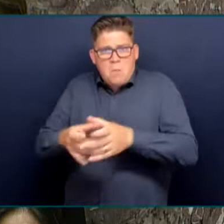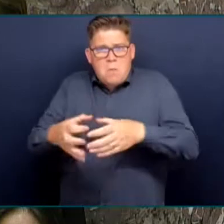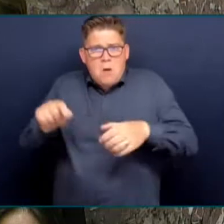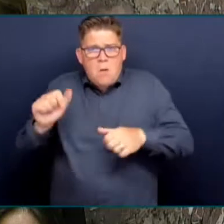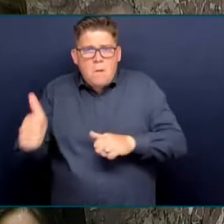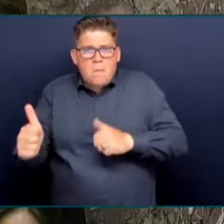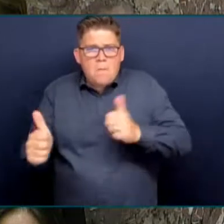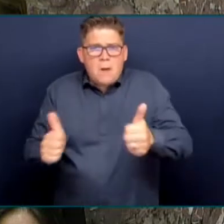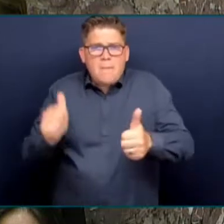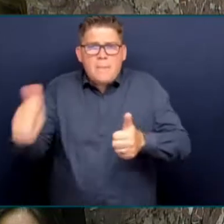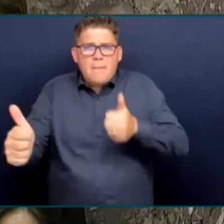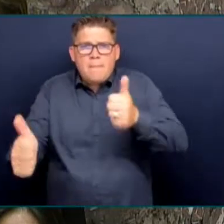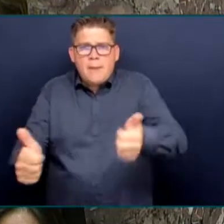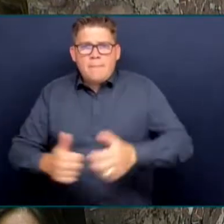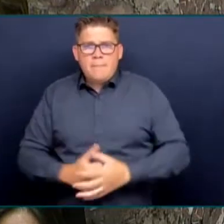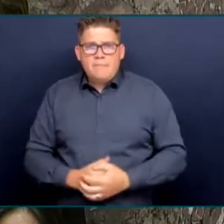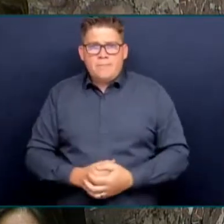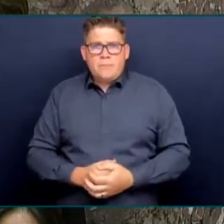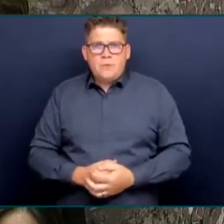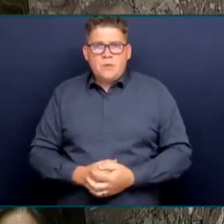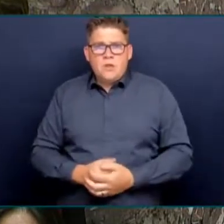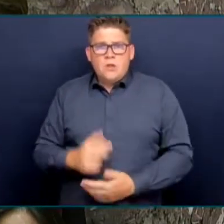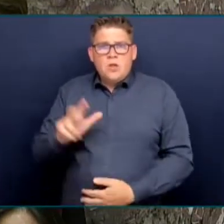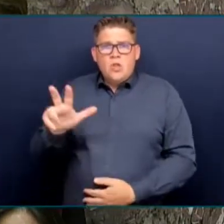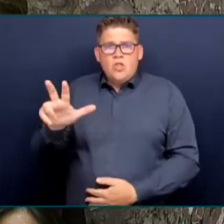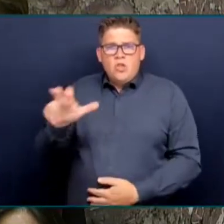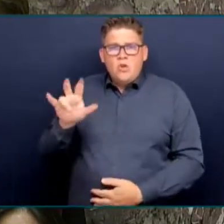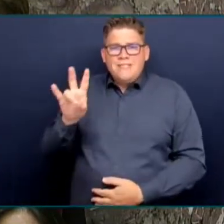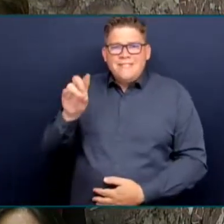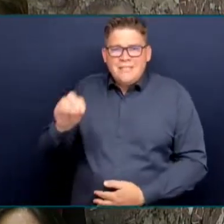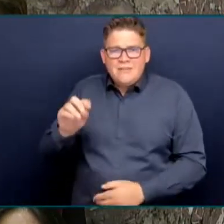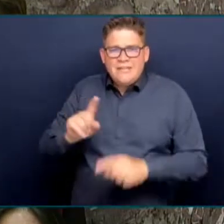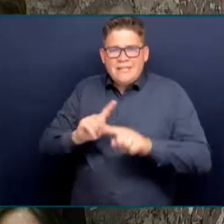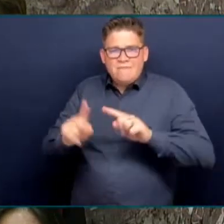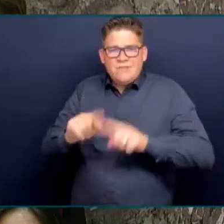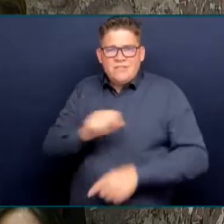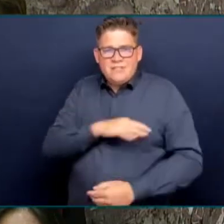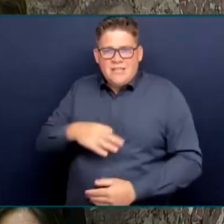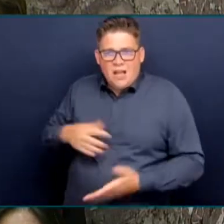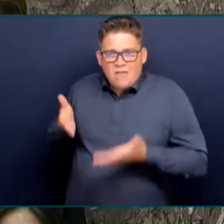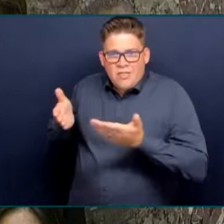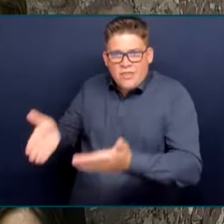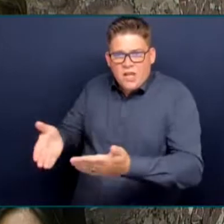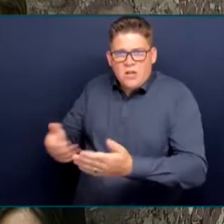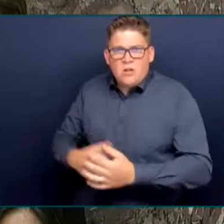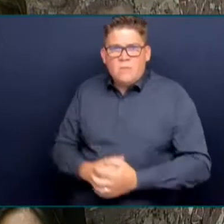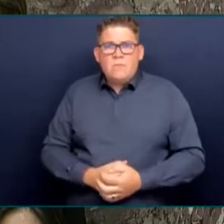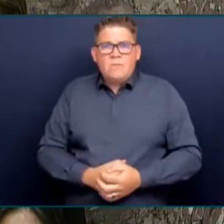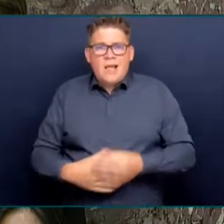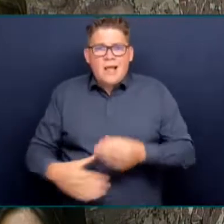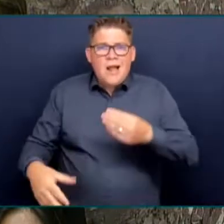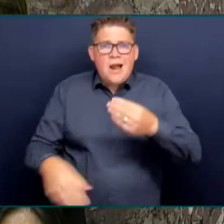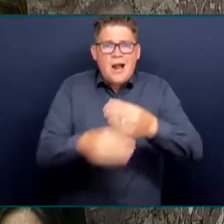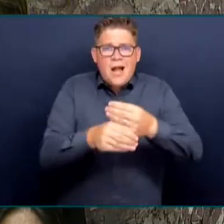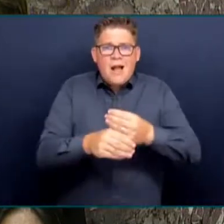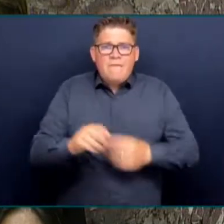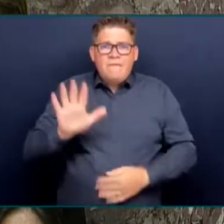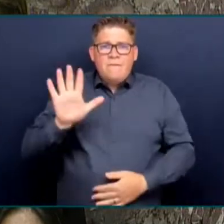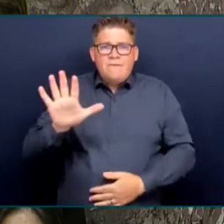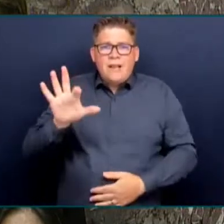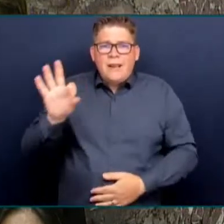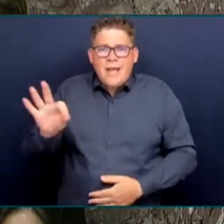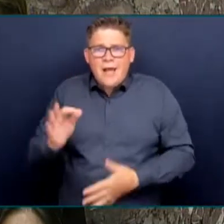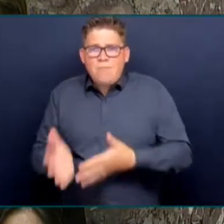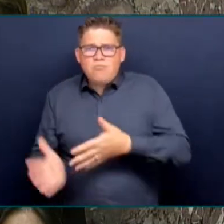370 staff in them, Honourable Speaker. We've added 59 primary care networks, who have